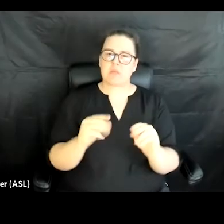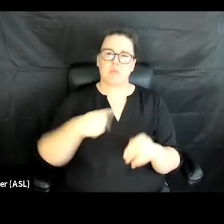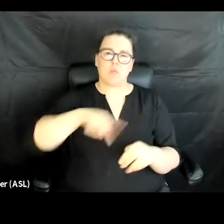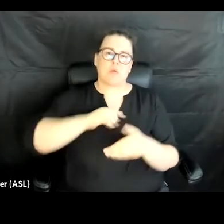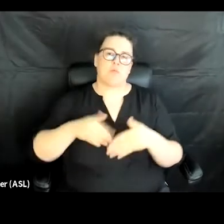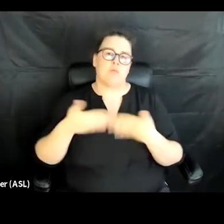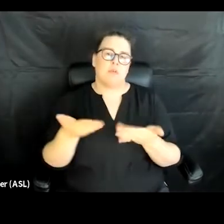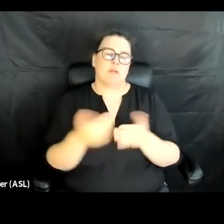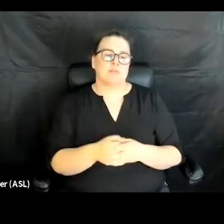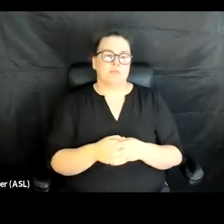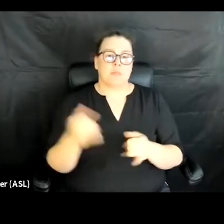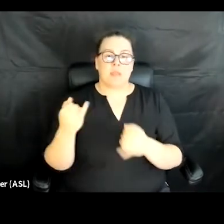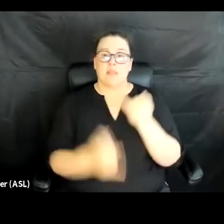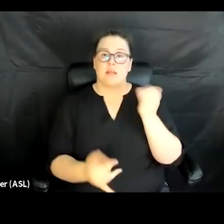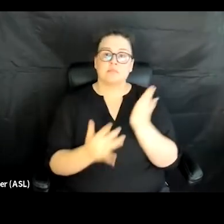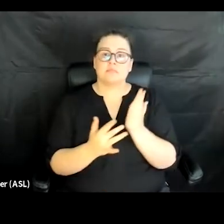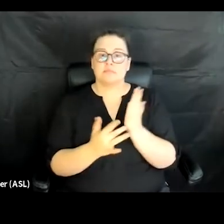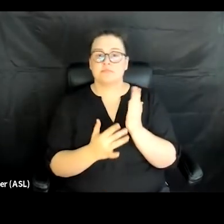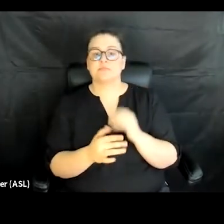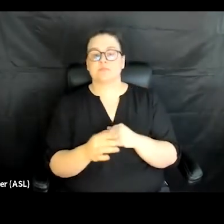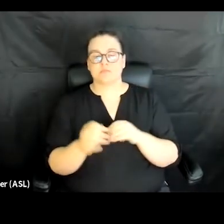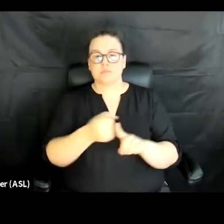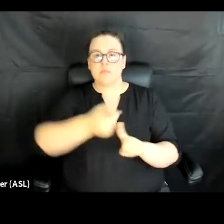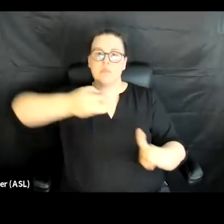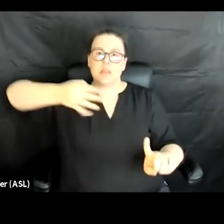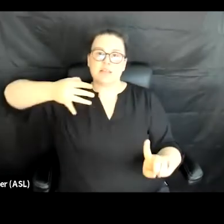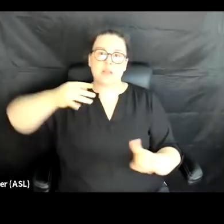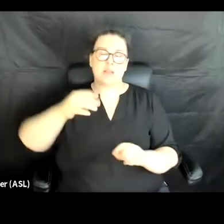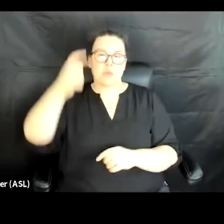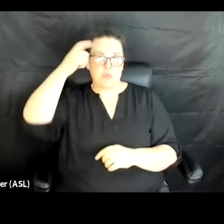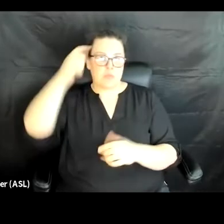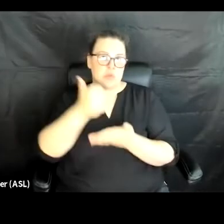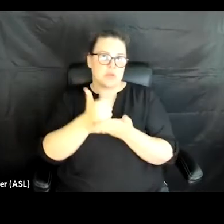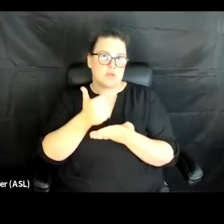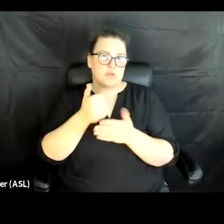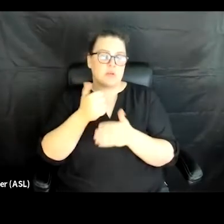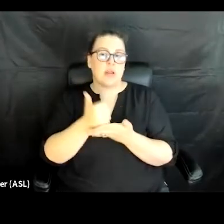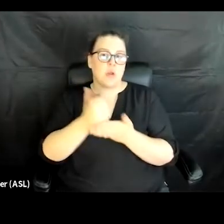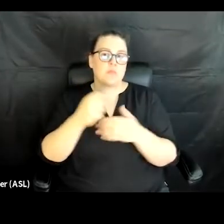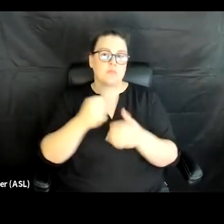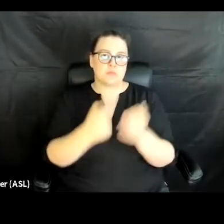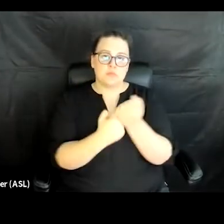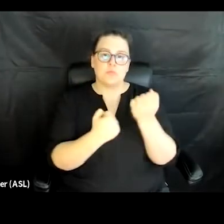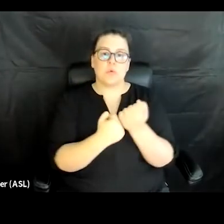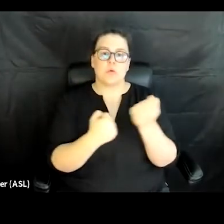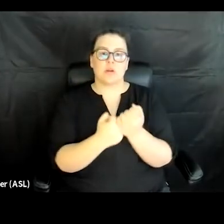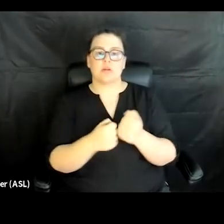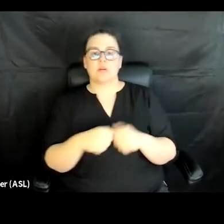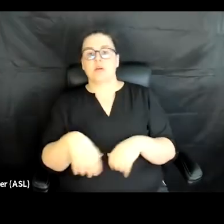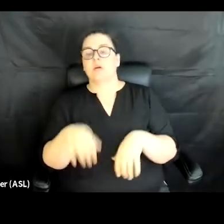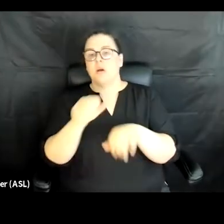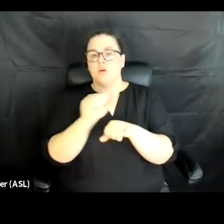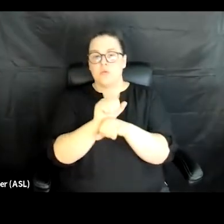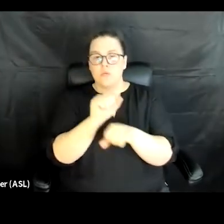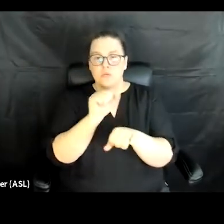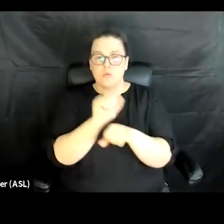final strategy I'll mention is expanding those mental health supports I talked about before, so workplace wellness programs and employee assistance programs for